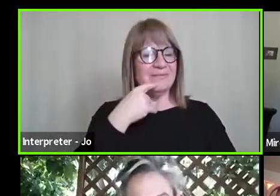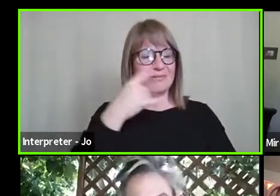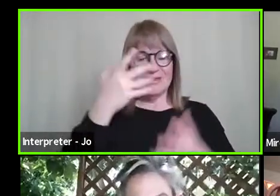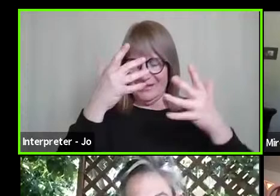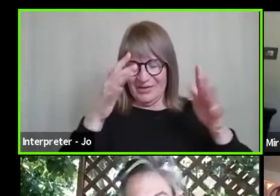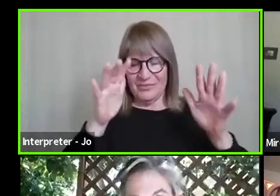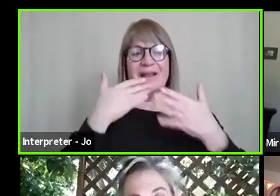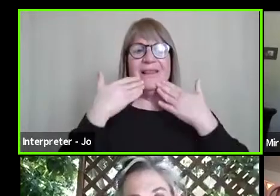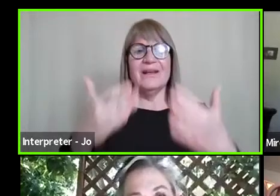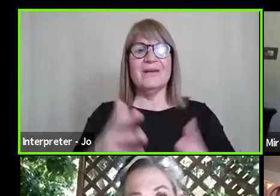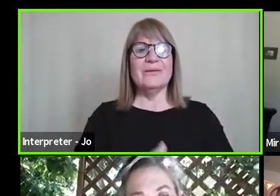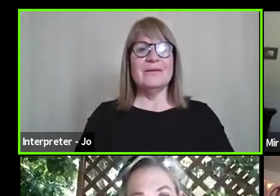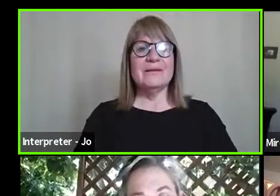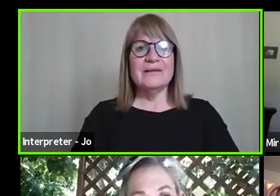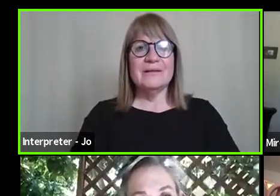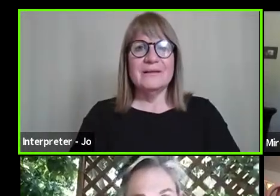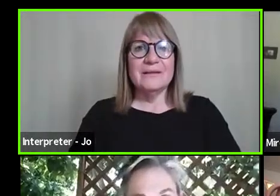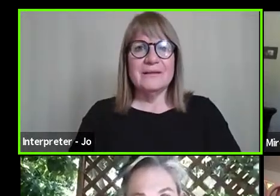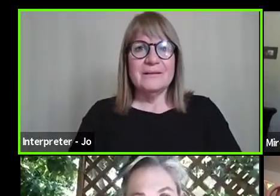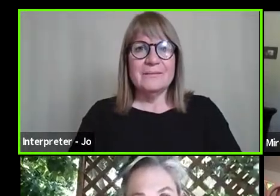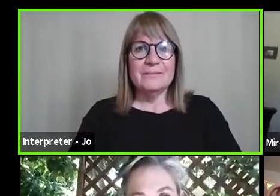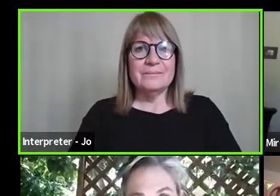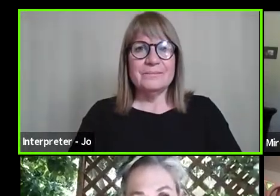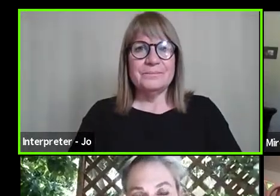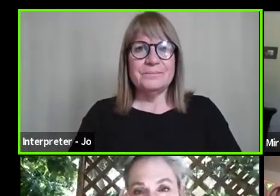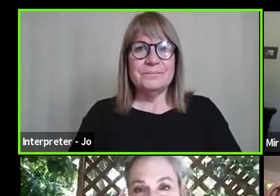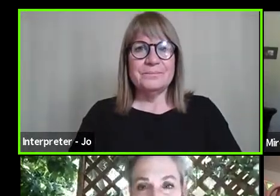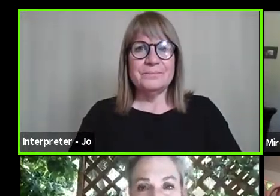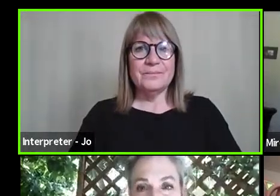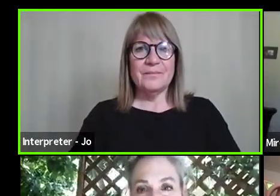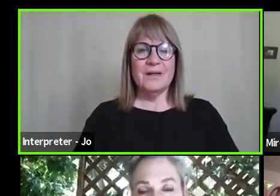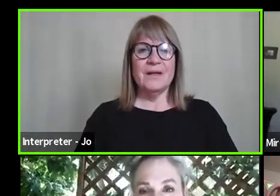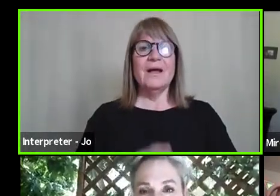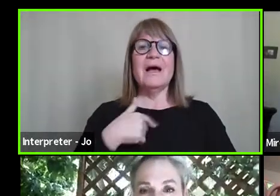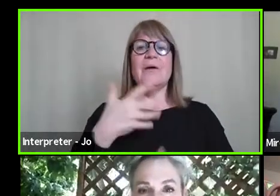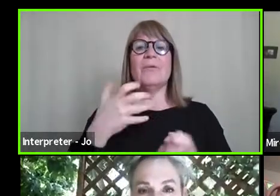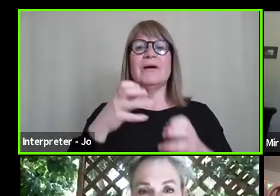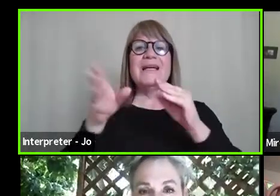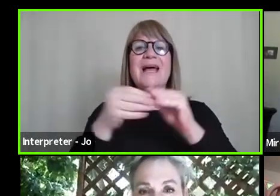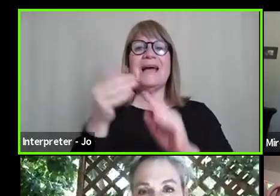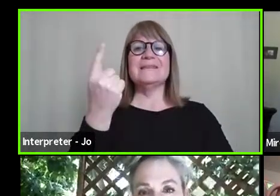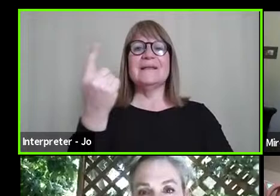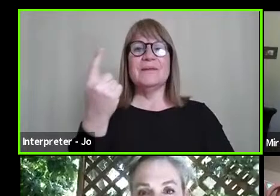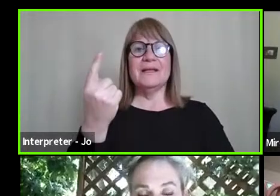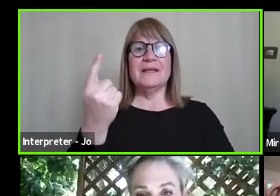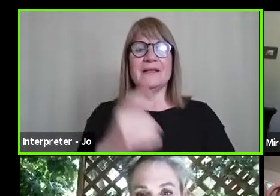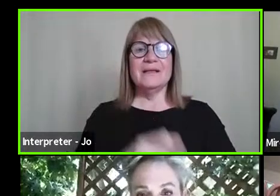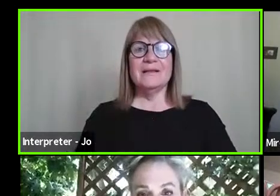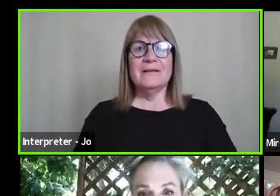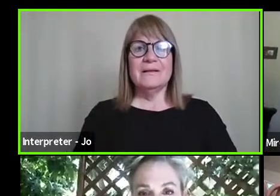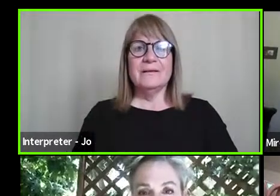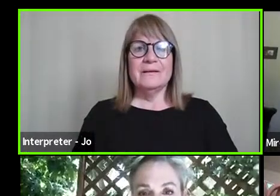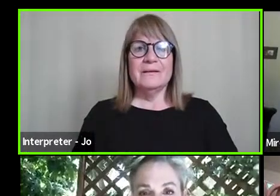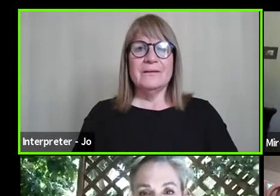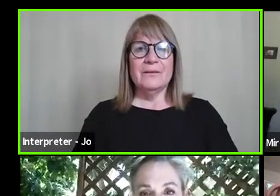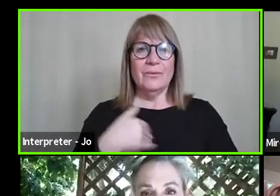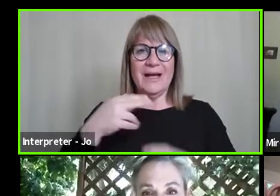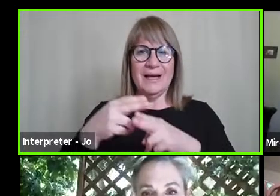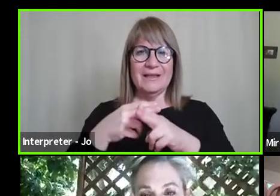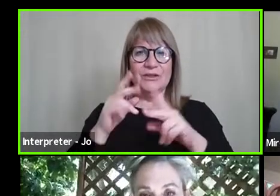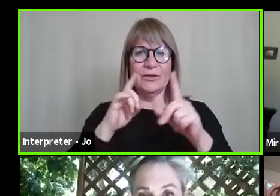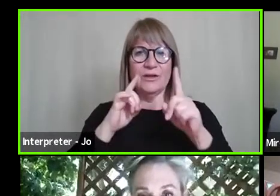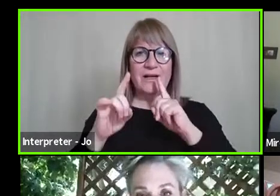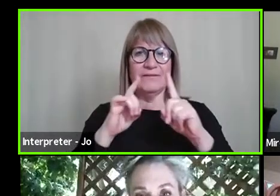you well no can i can i one little thing which is that we we kind of had a short conversation